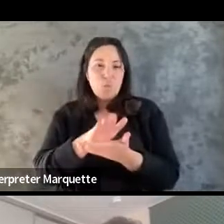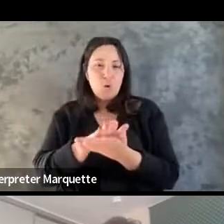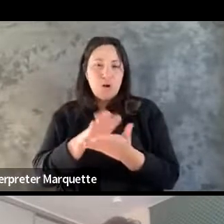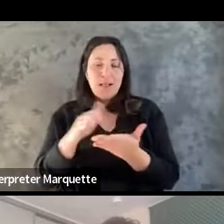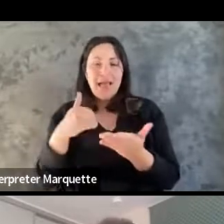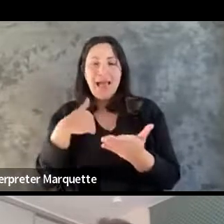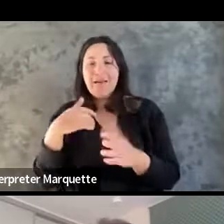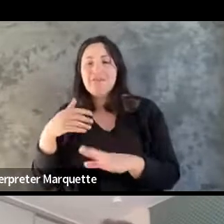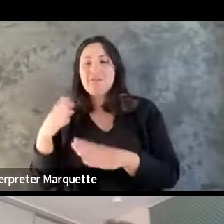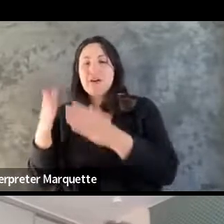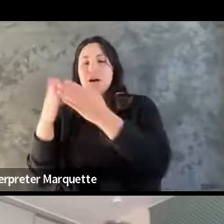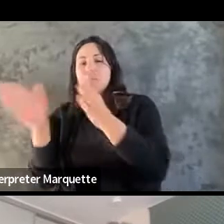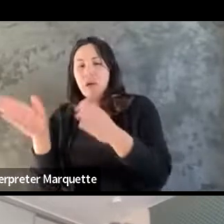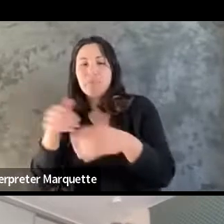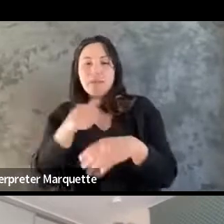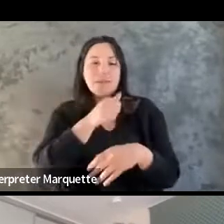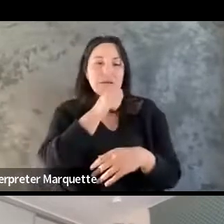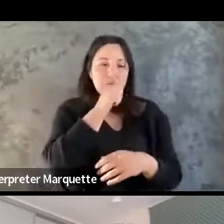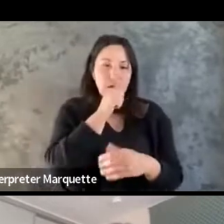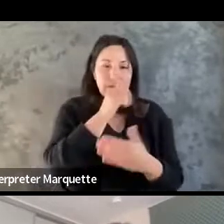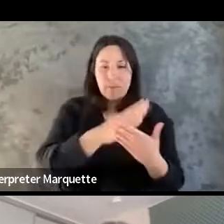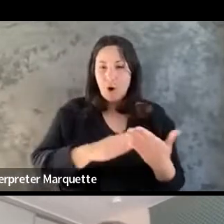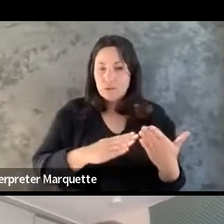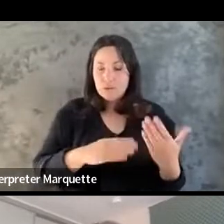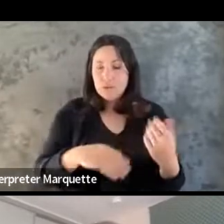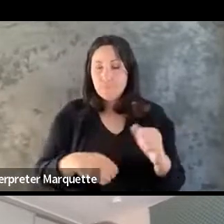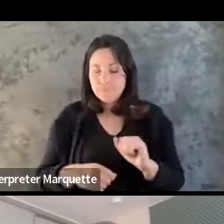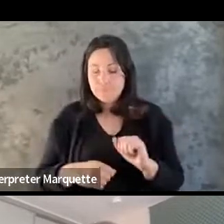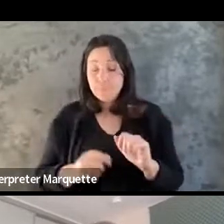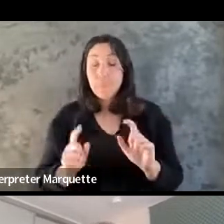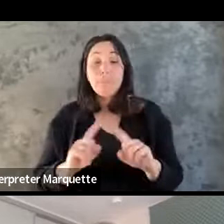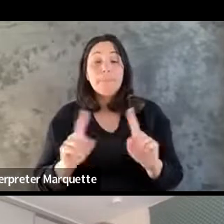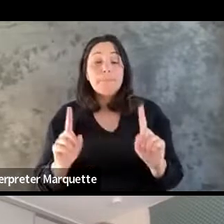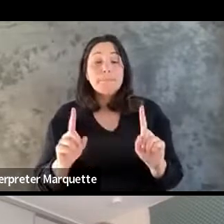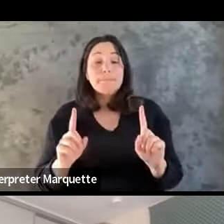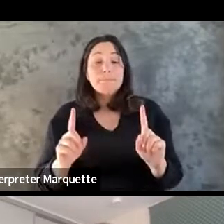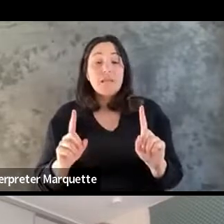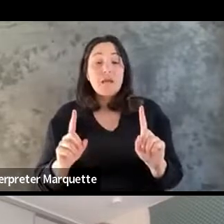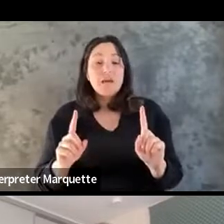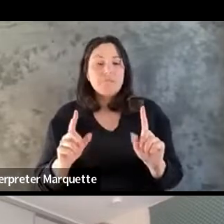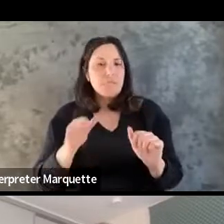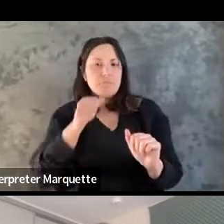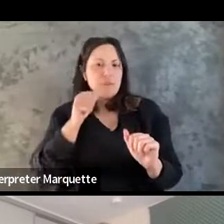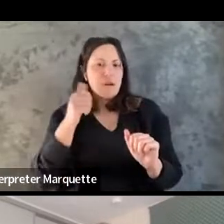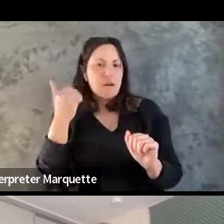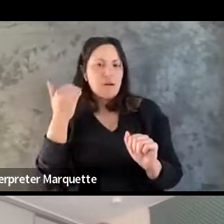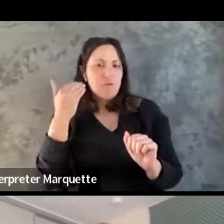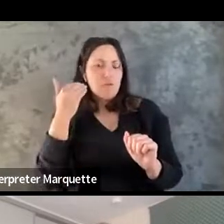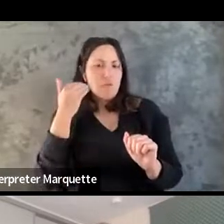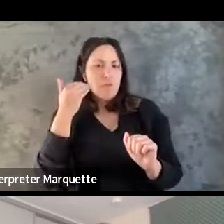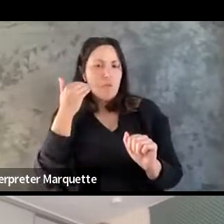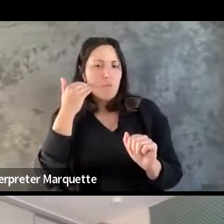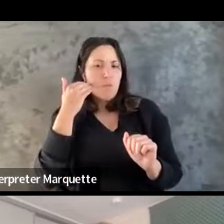and private elements of safety plans. That having been said, I'm not aware of